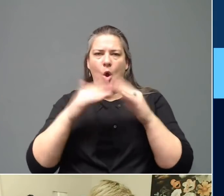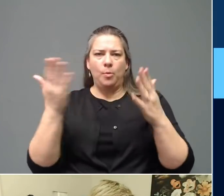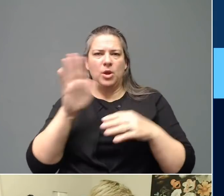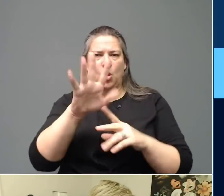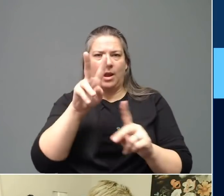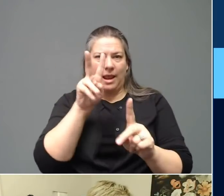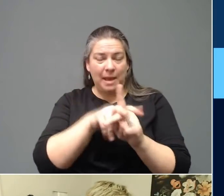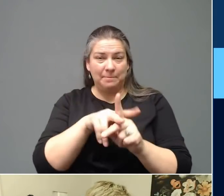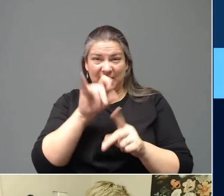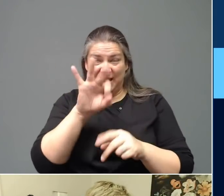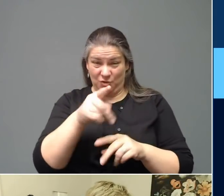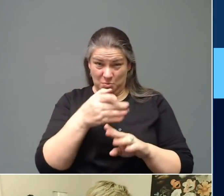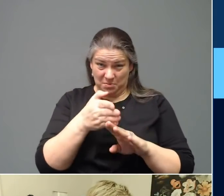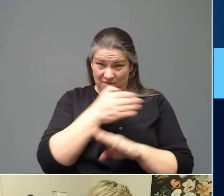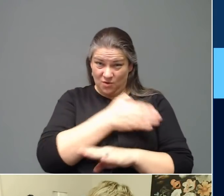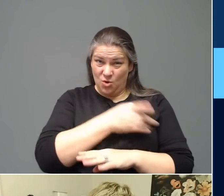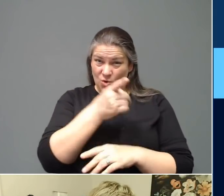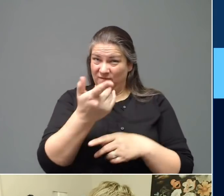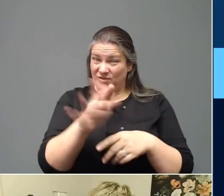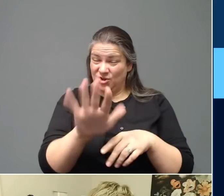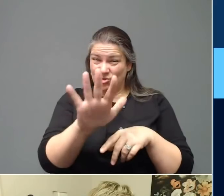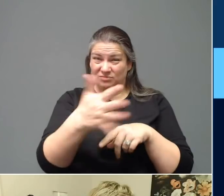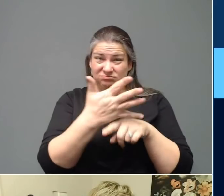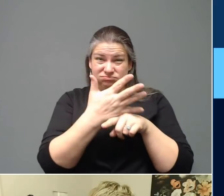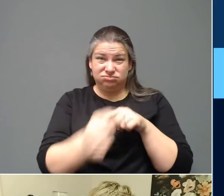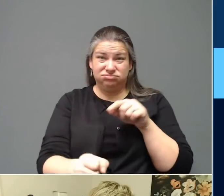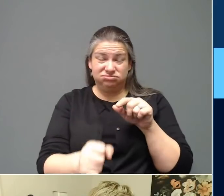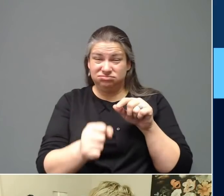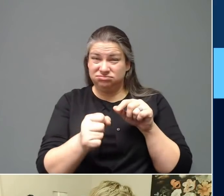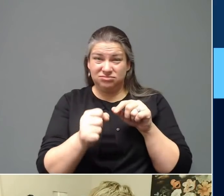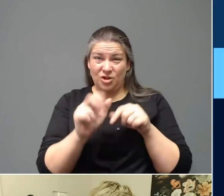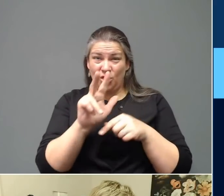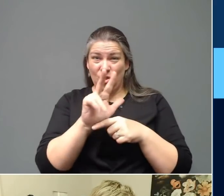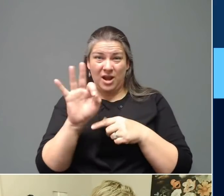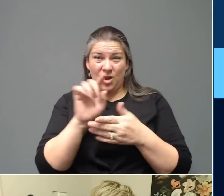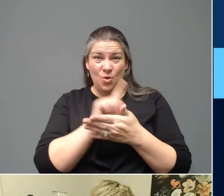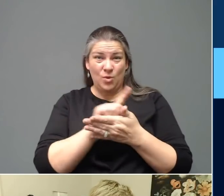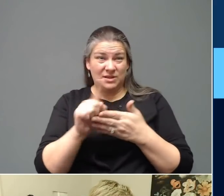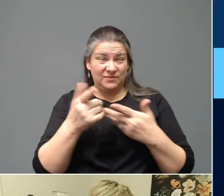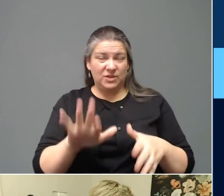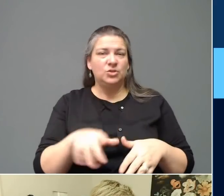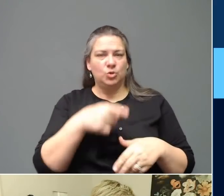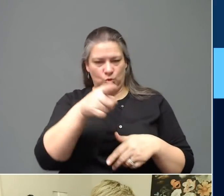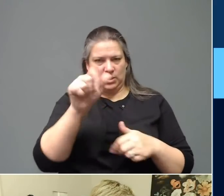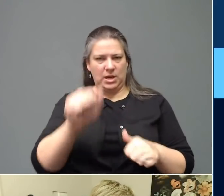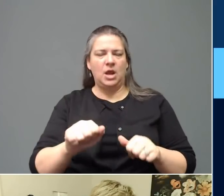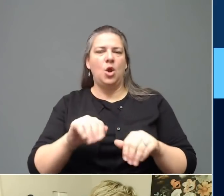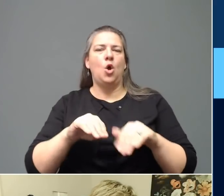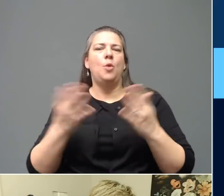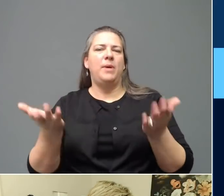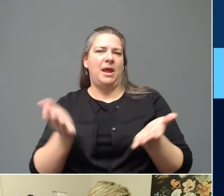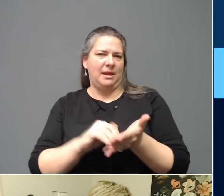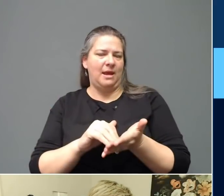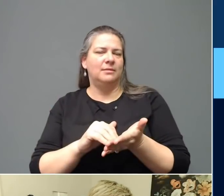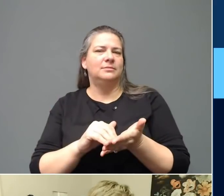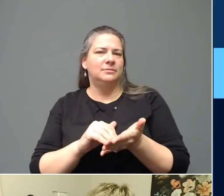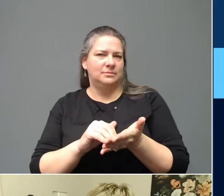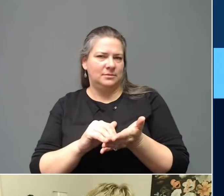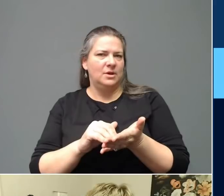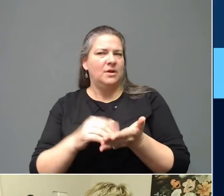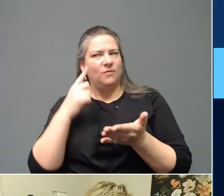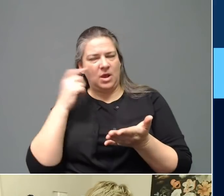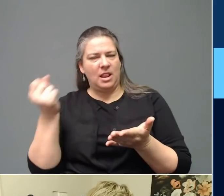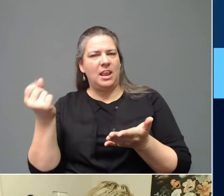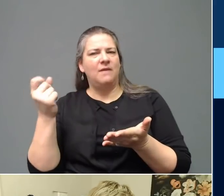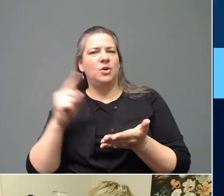had previously exhausted your total of 39 weeks, you'll be able to reopen for the additional 11, and there will